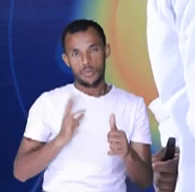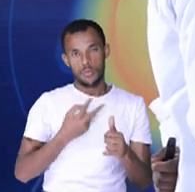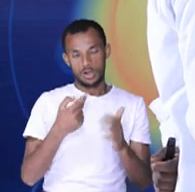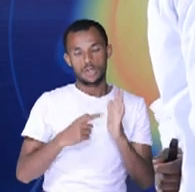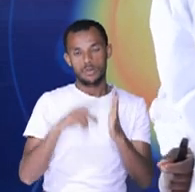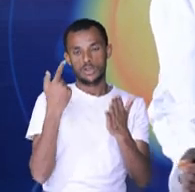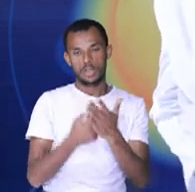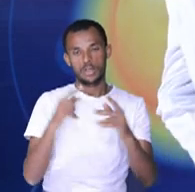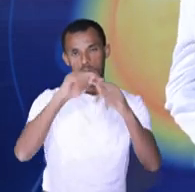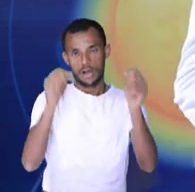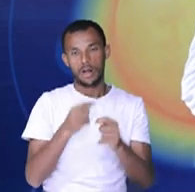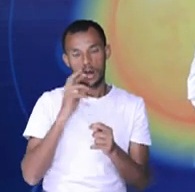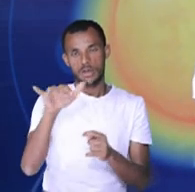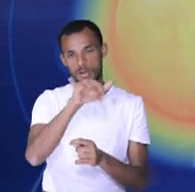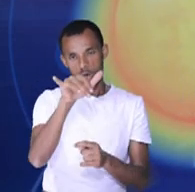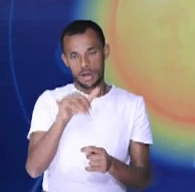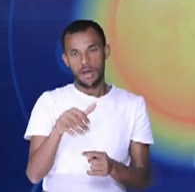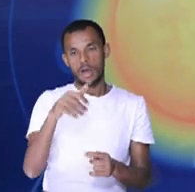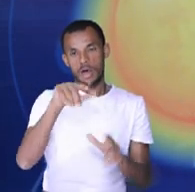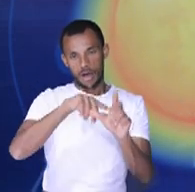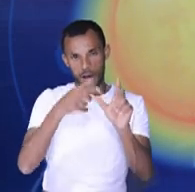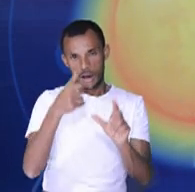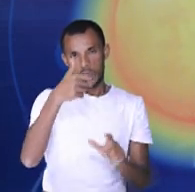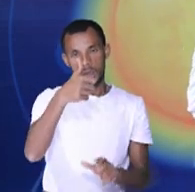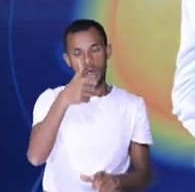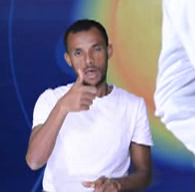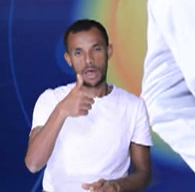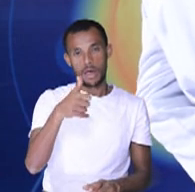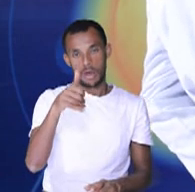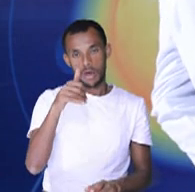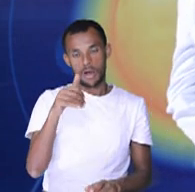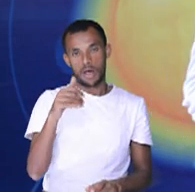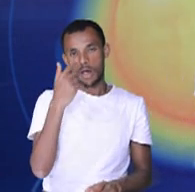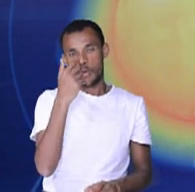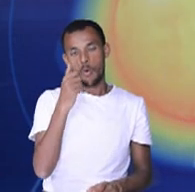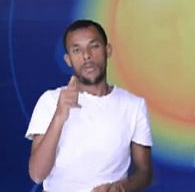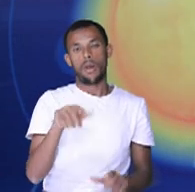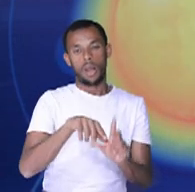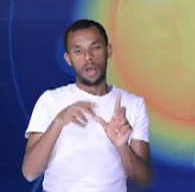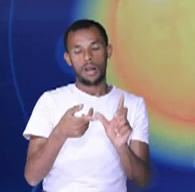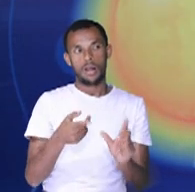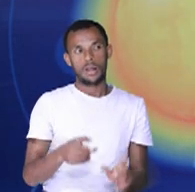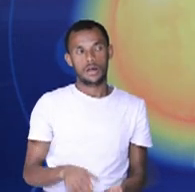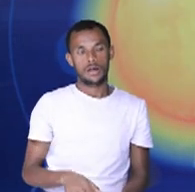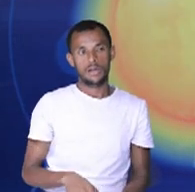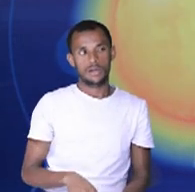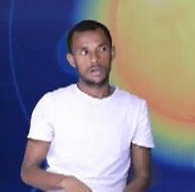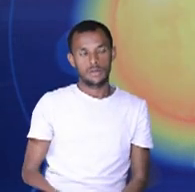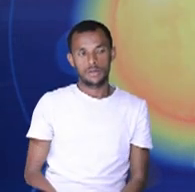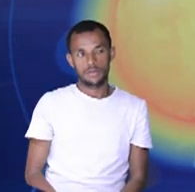to show these triangles are similar. Angle A is common angle. Angle A is